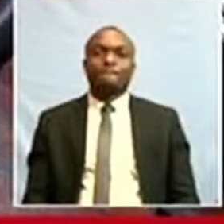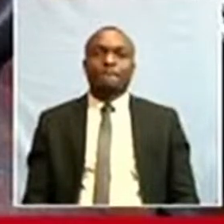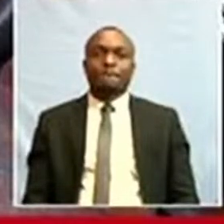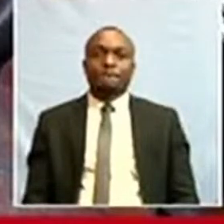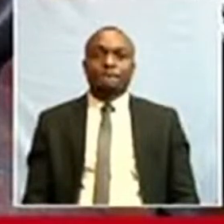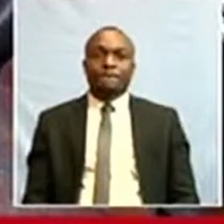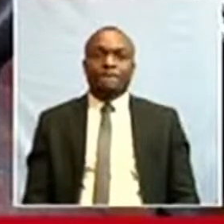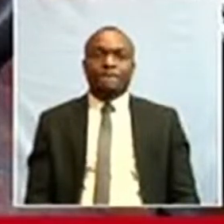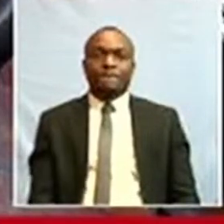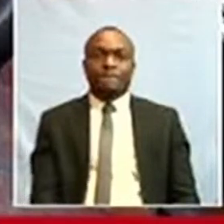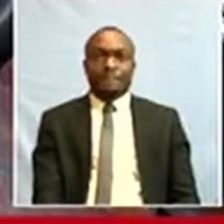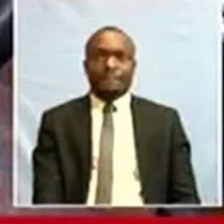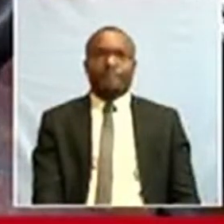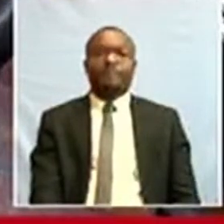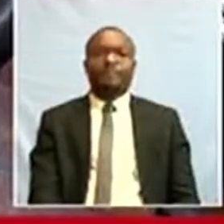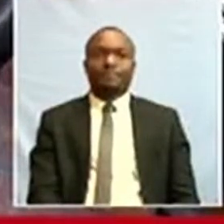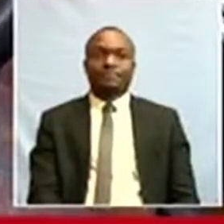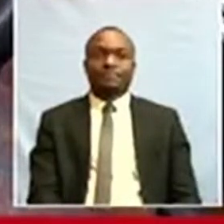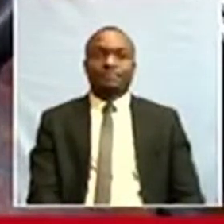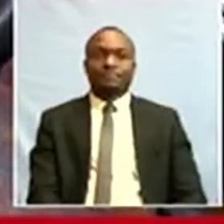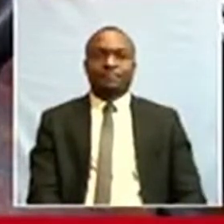Honorable Daka,